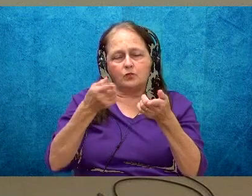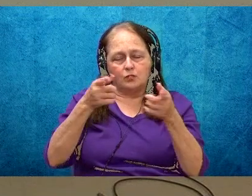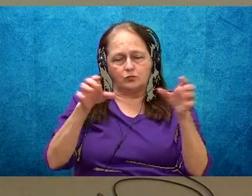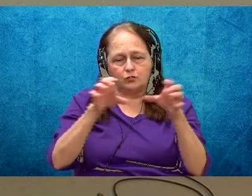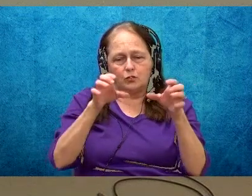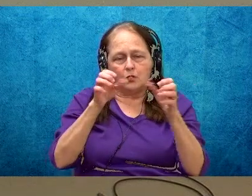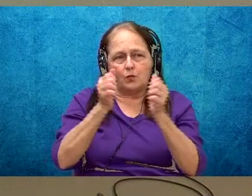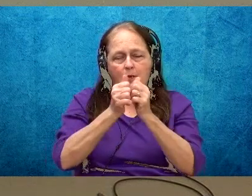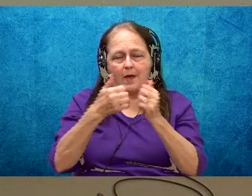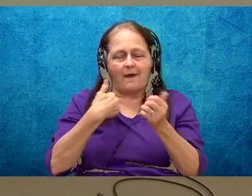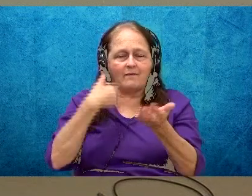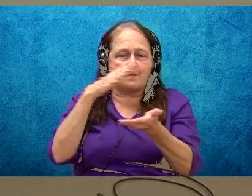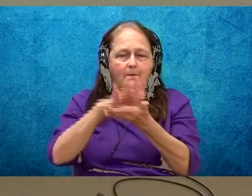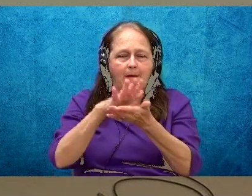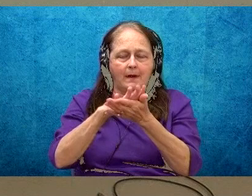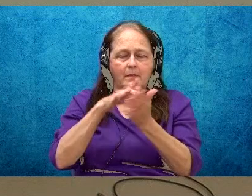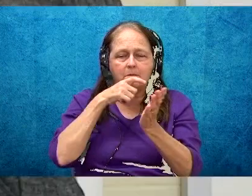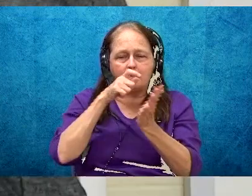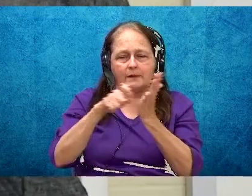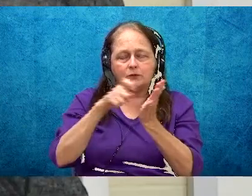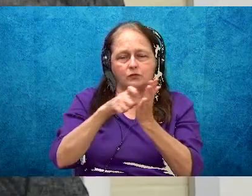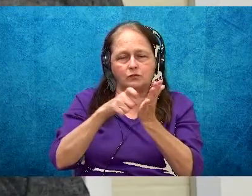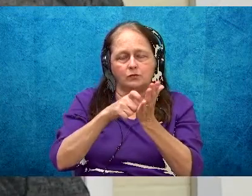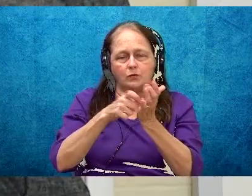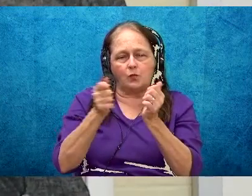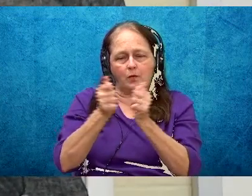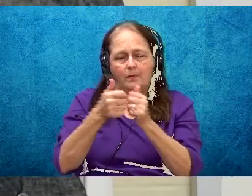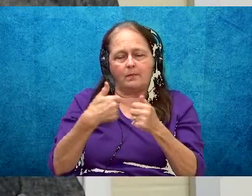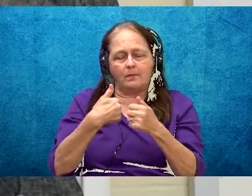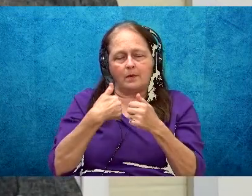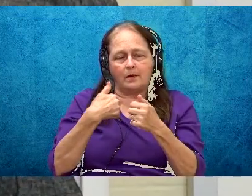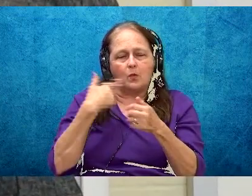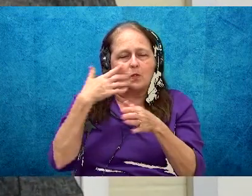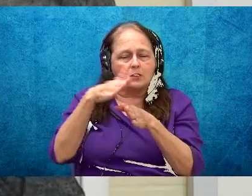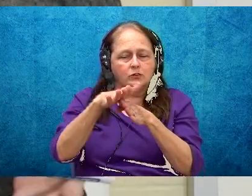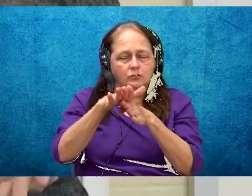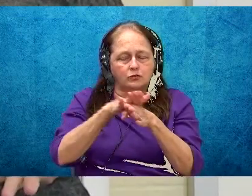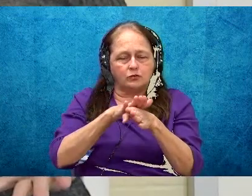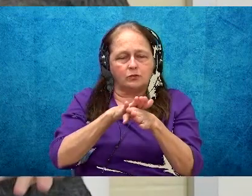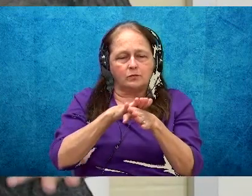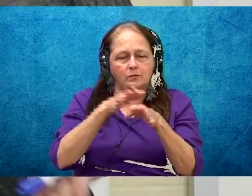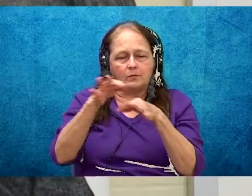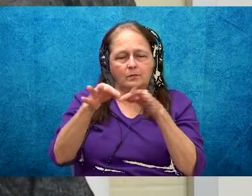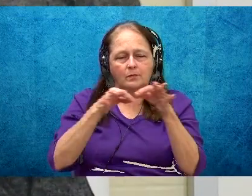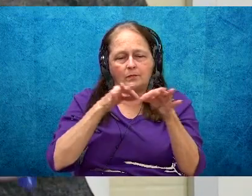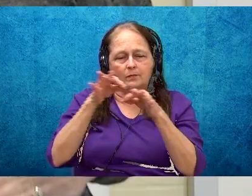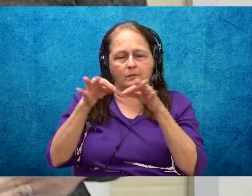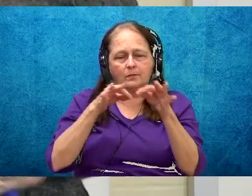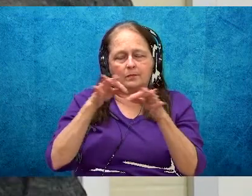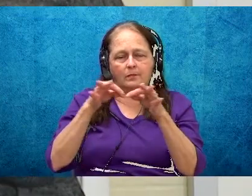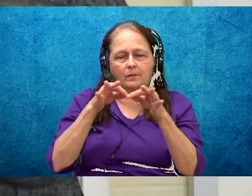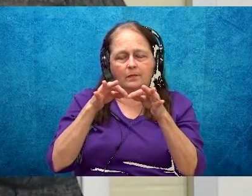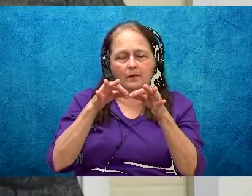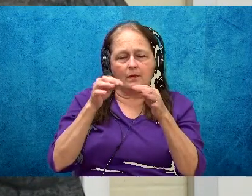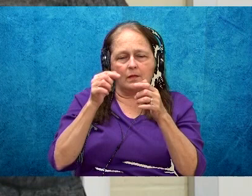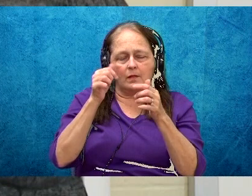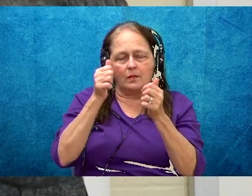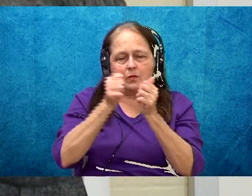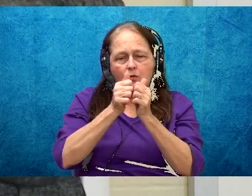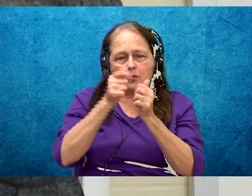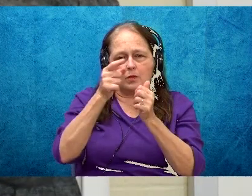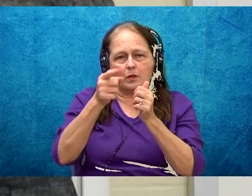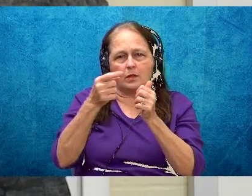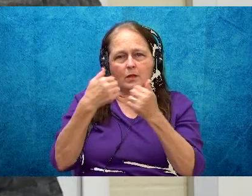me. If you have a piece of paper and pencil handy, I will go rather slowly so that you can have time to do each step with me to